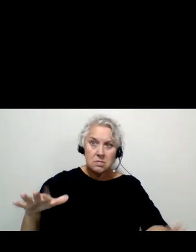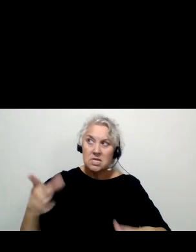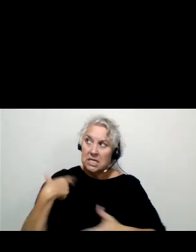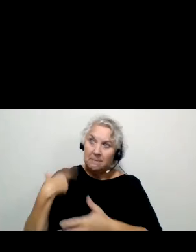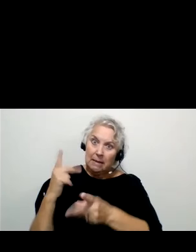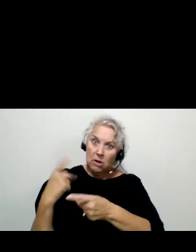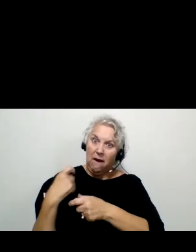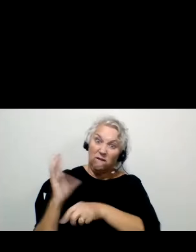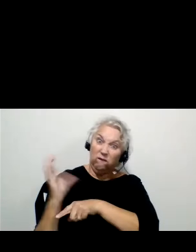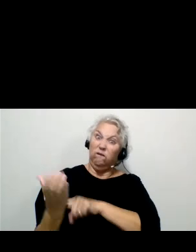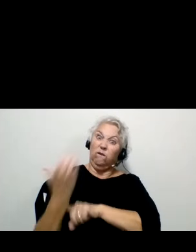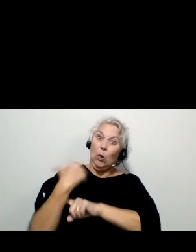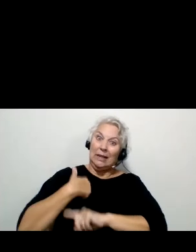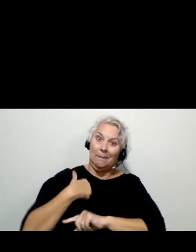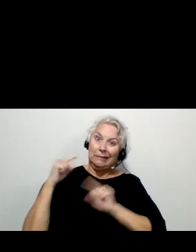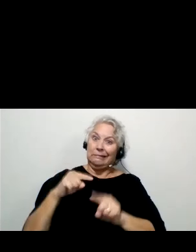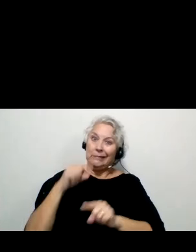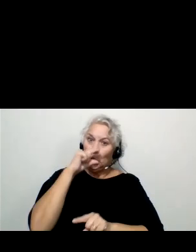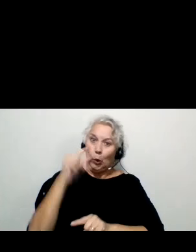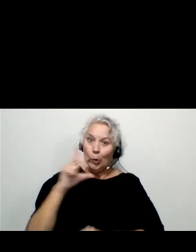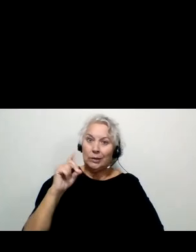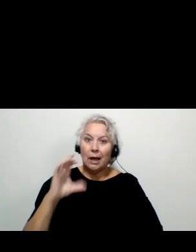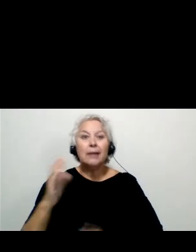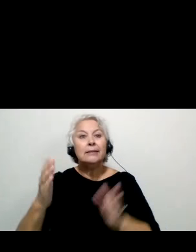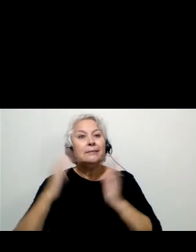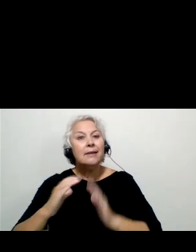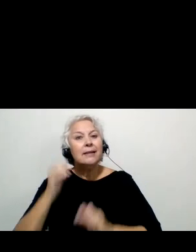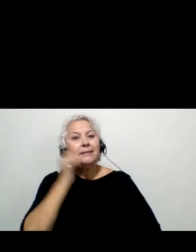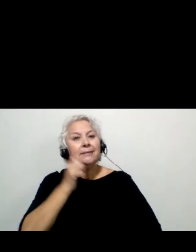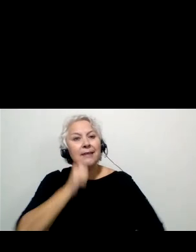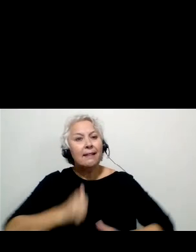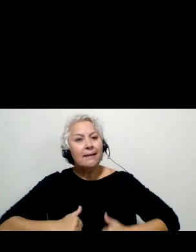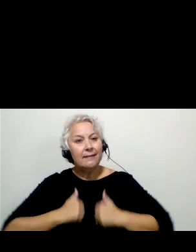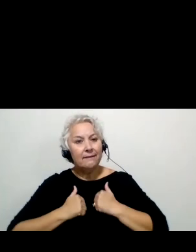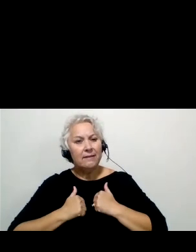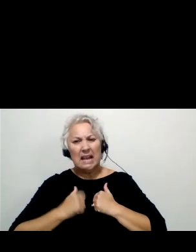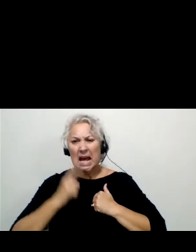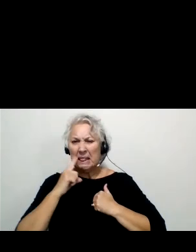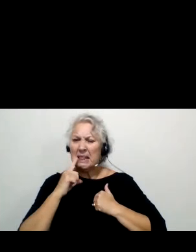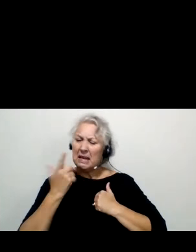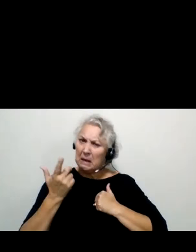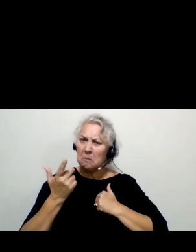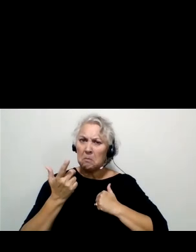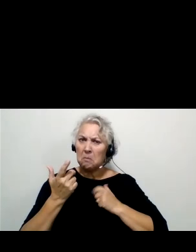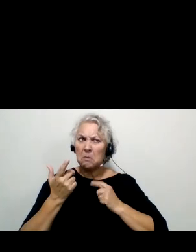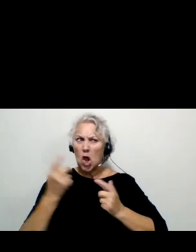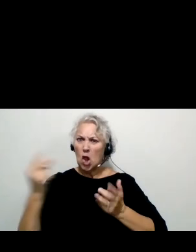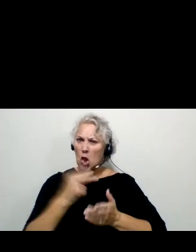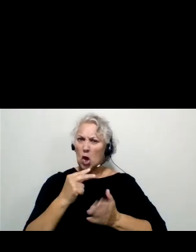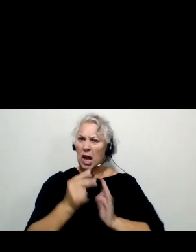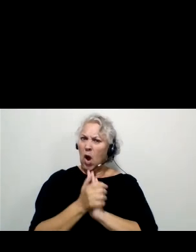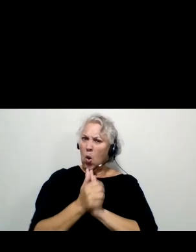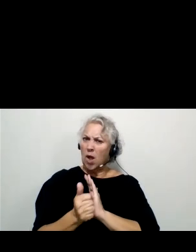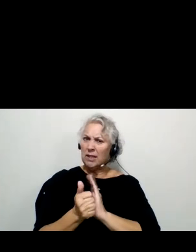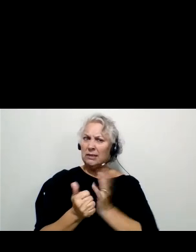Docs. Our next AT examples are daily living. And I think this is, again, going back to our quality